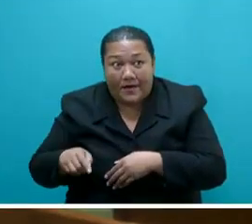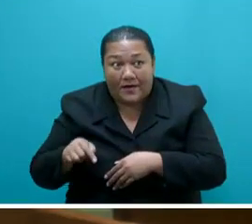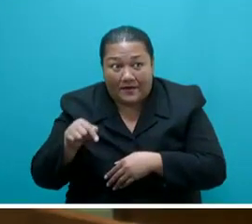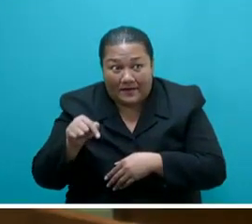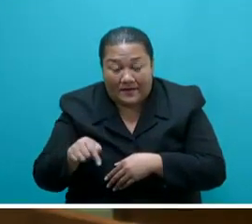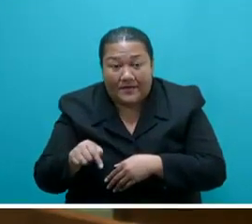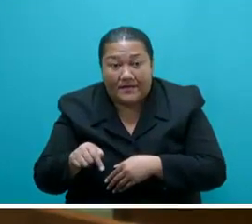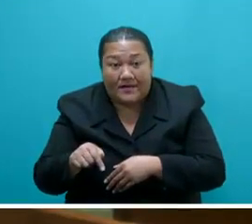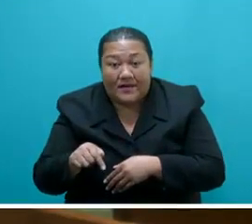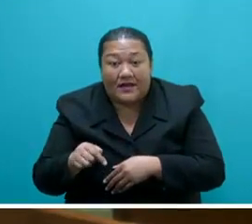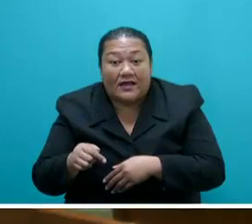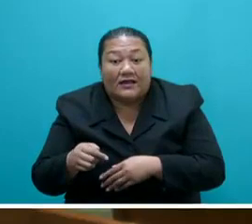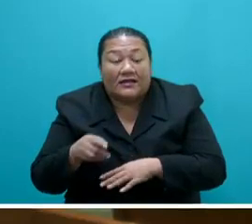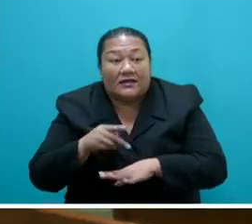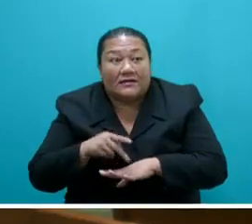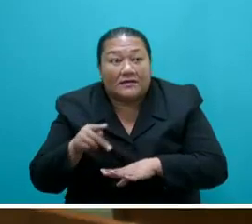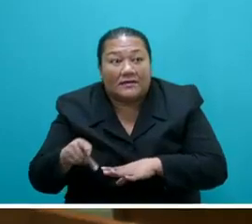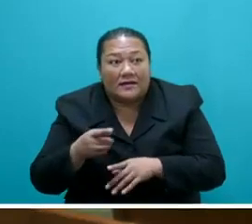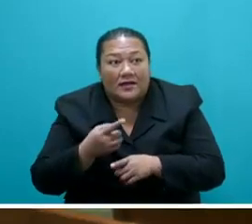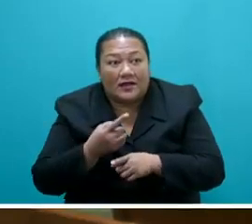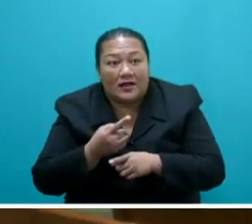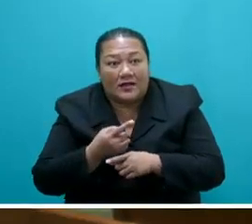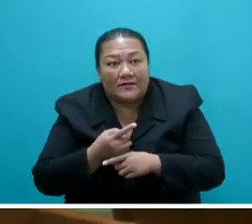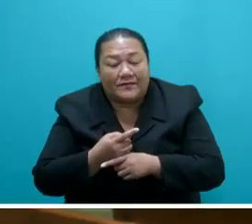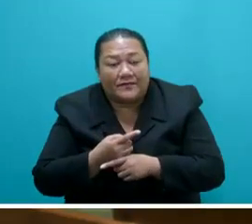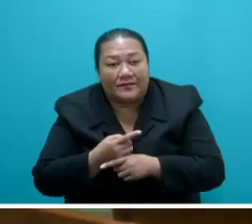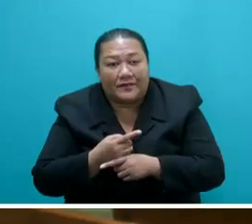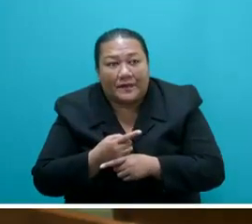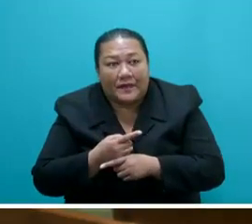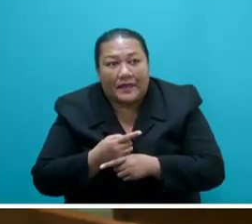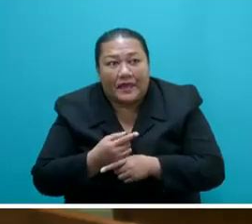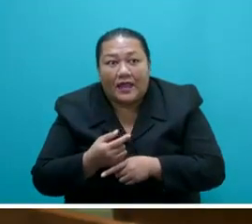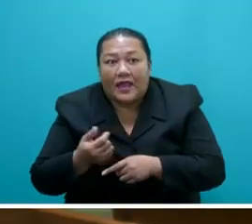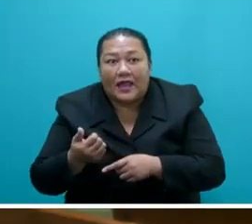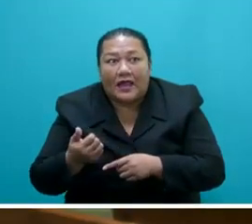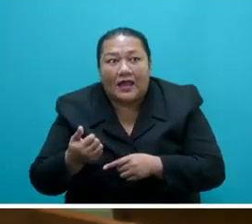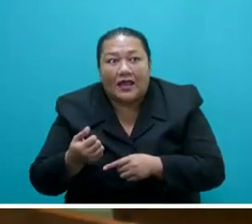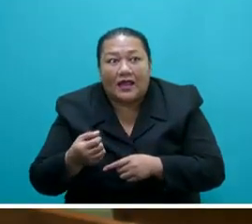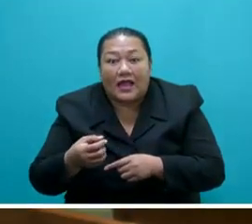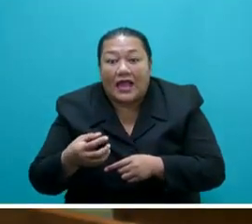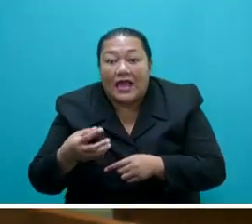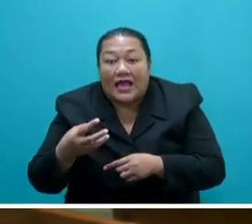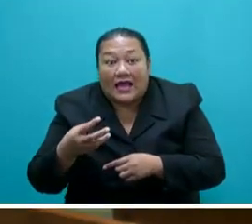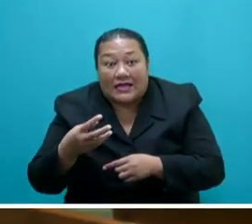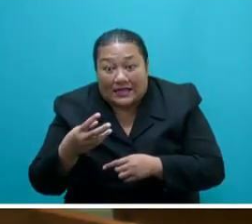people out there in the public know, his honor is unquestionable.